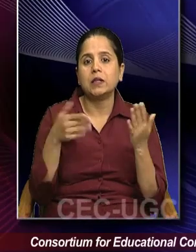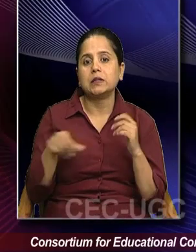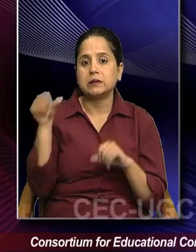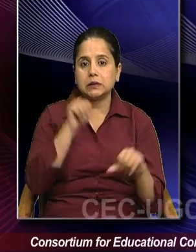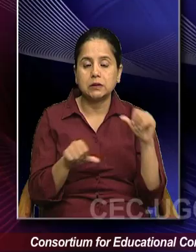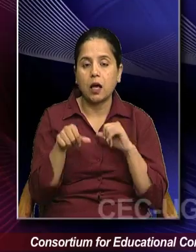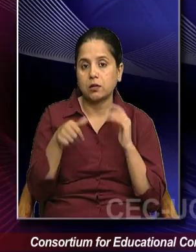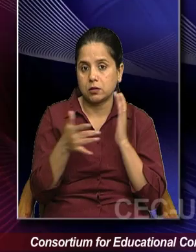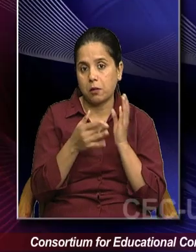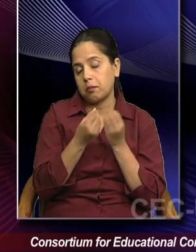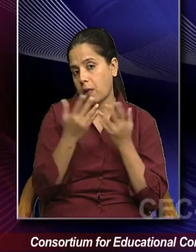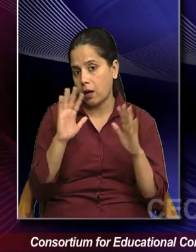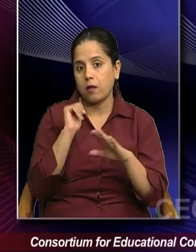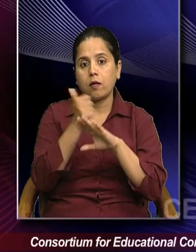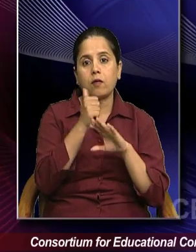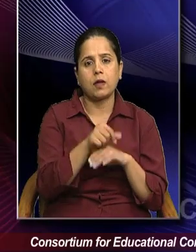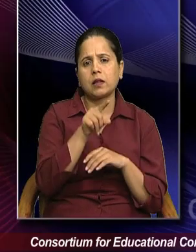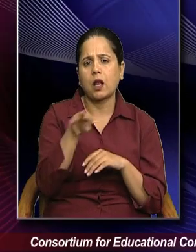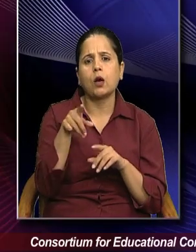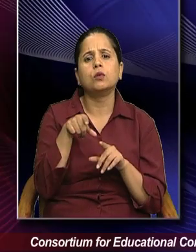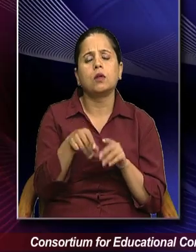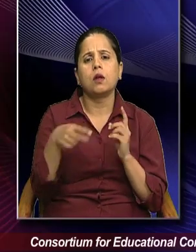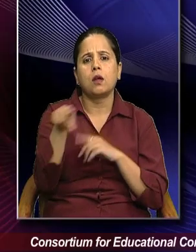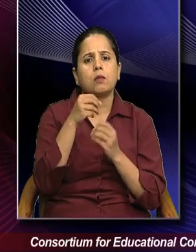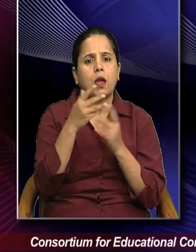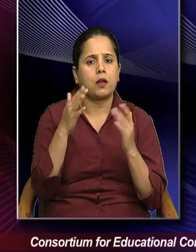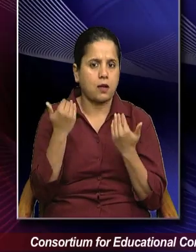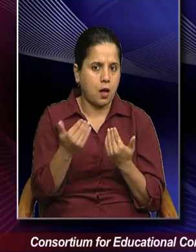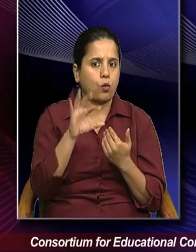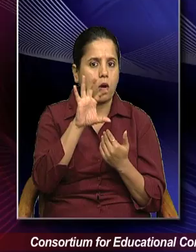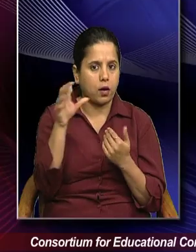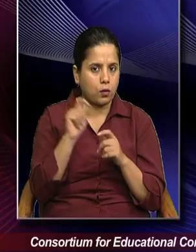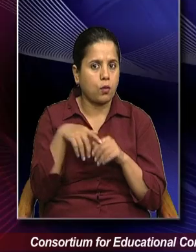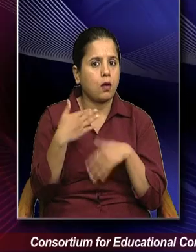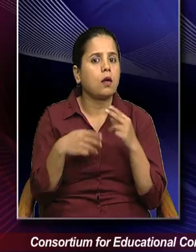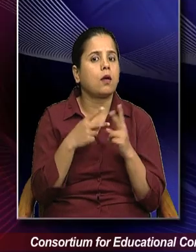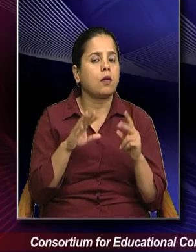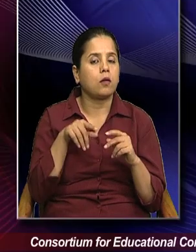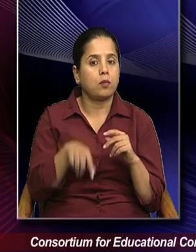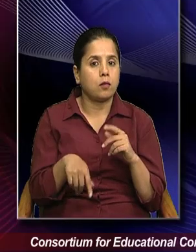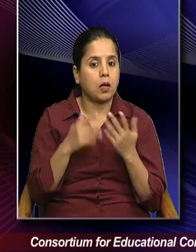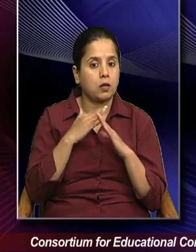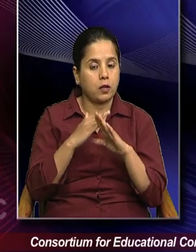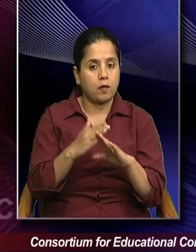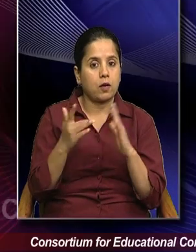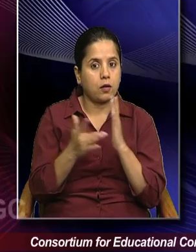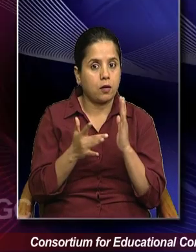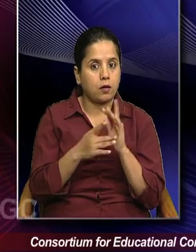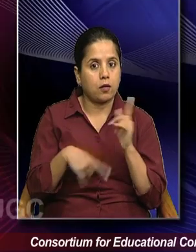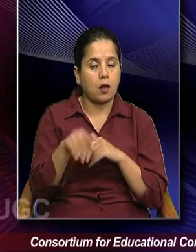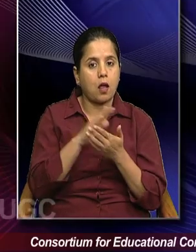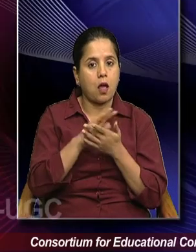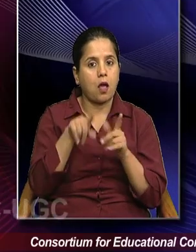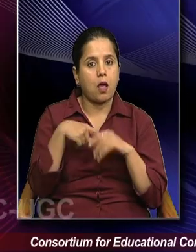technological startups are there. So, thousands of startups are working in the country right now. Defense technology,